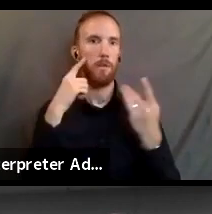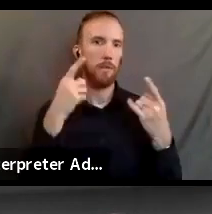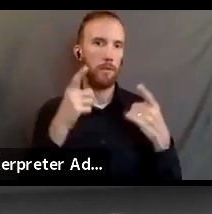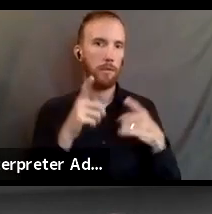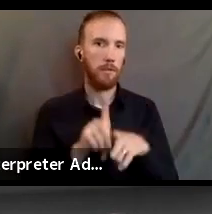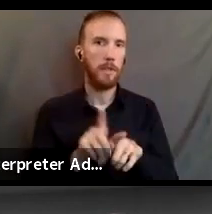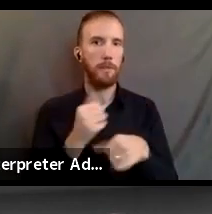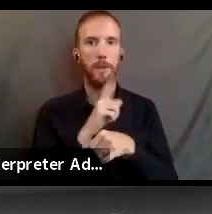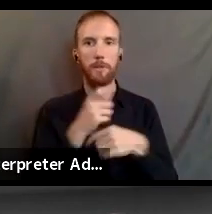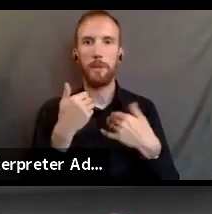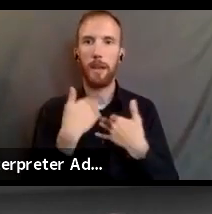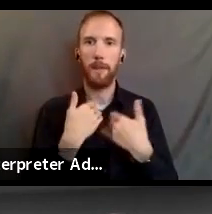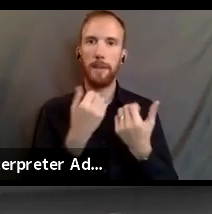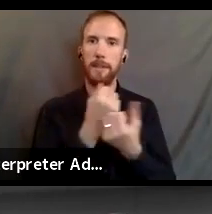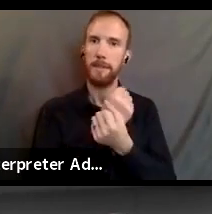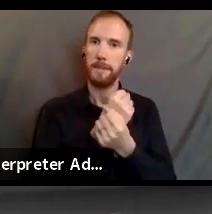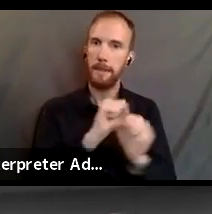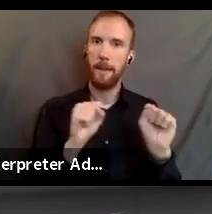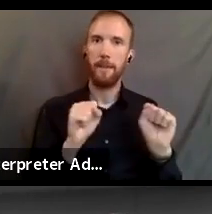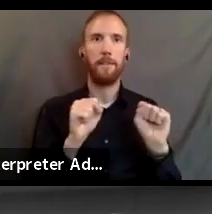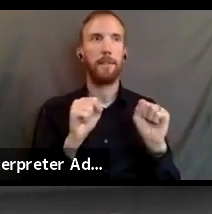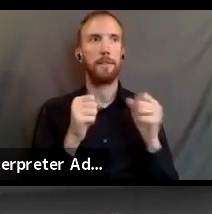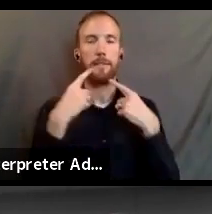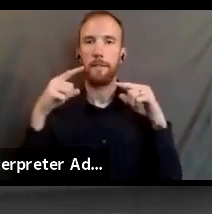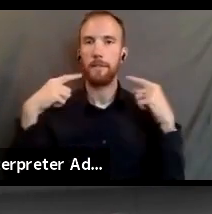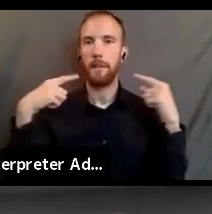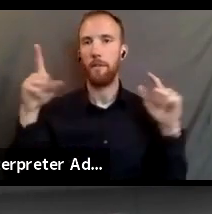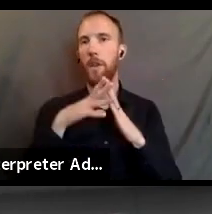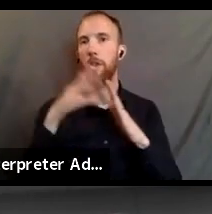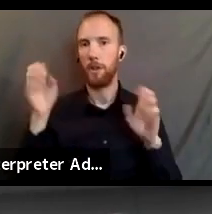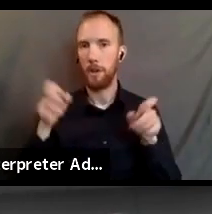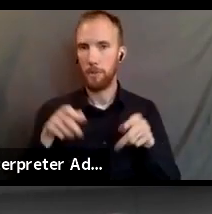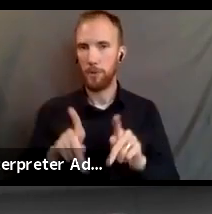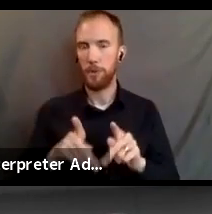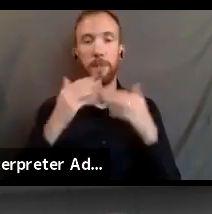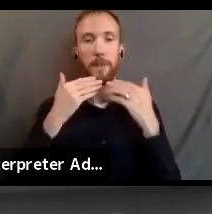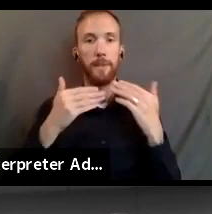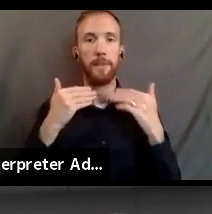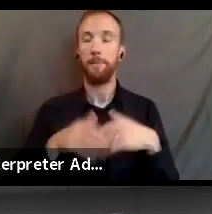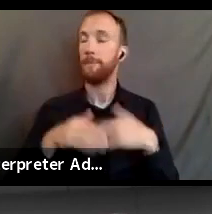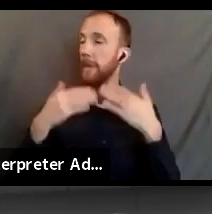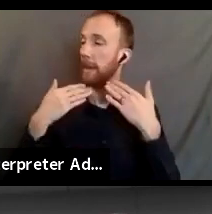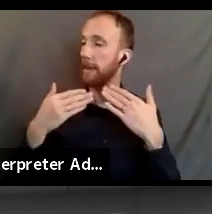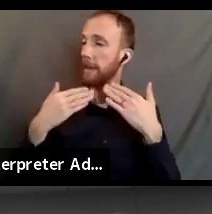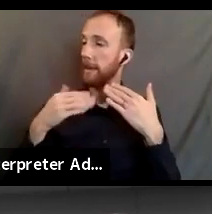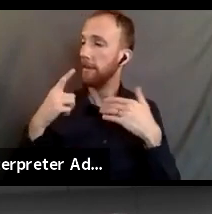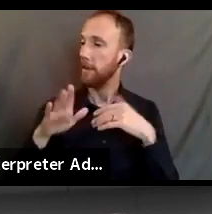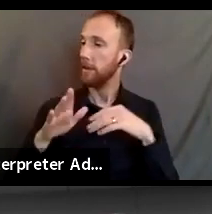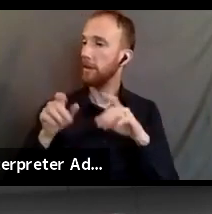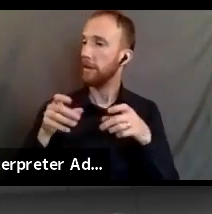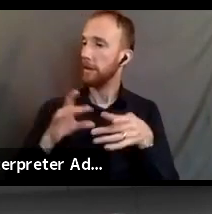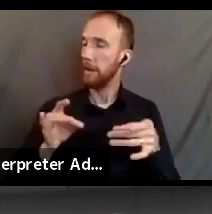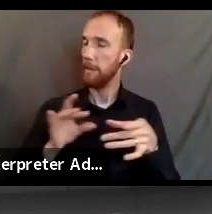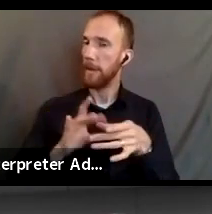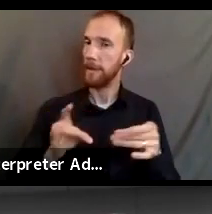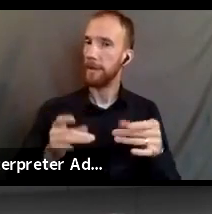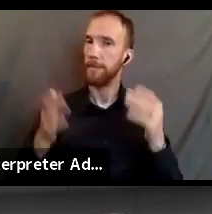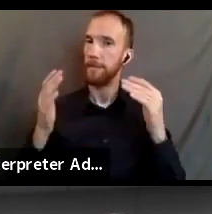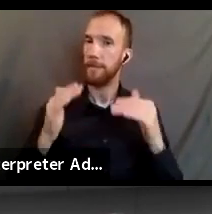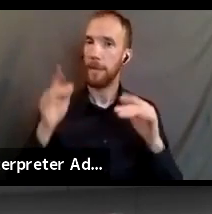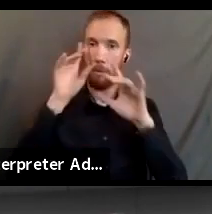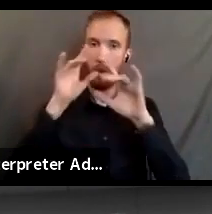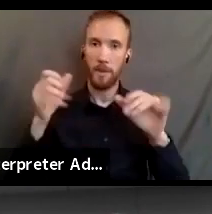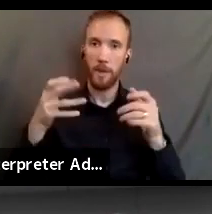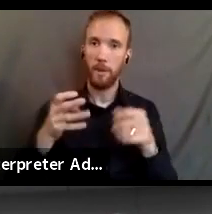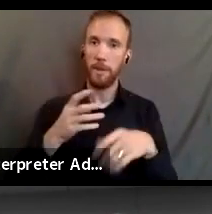be affected as hot thank you for your time thank you mr barron thank you for your comments mr president i would like to note that we did have